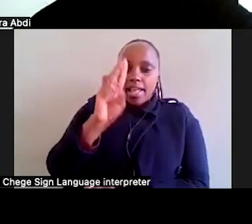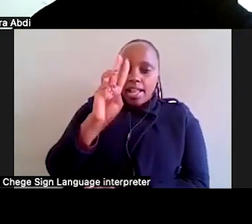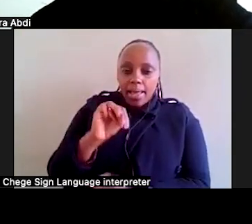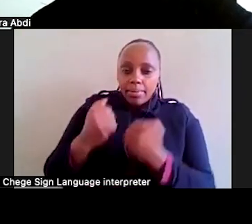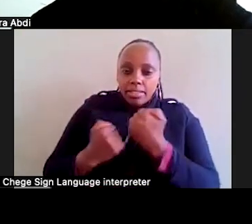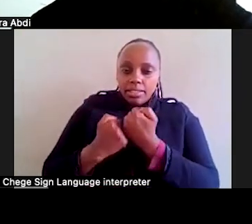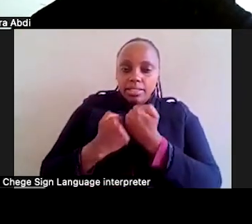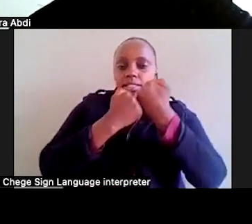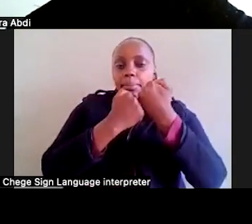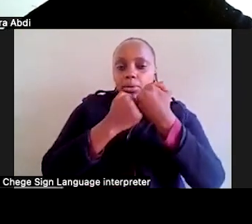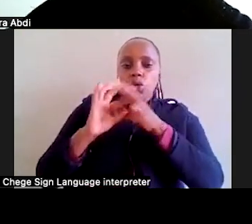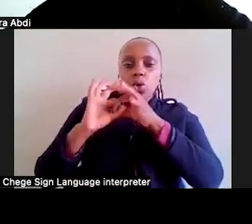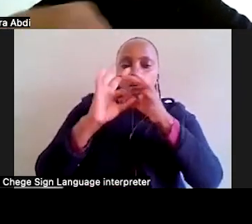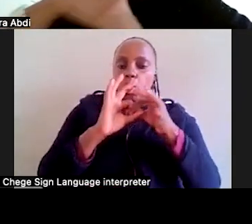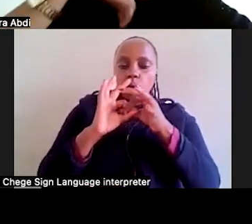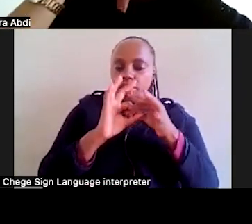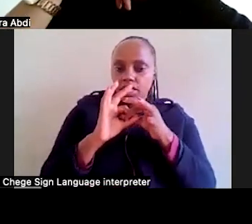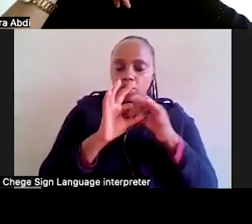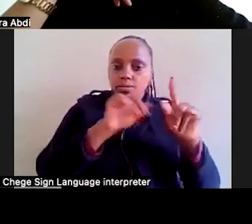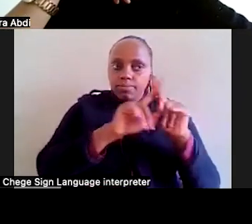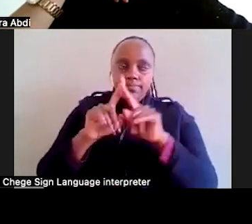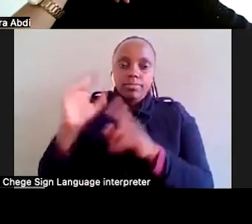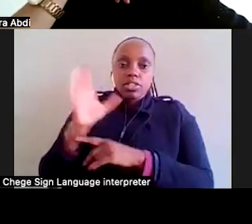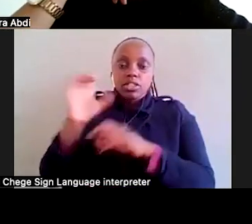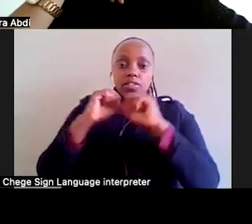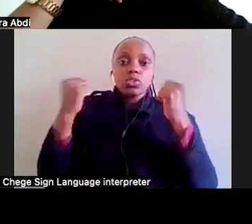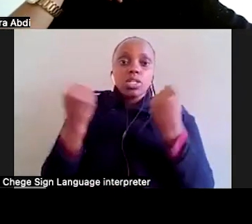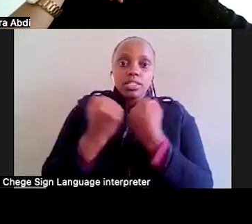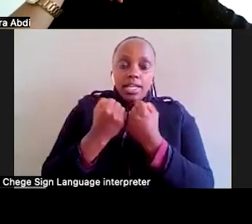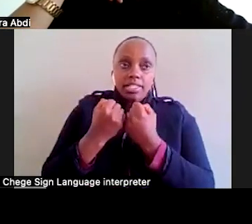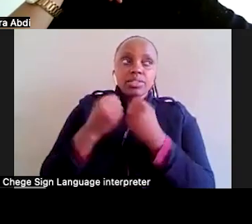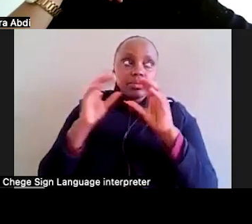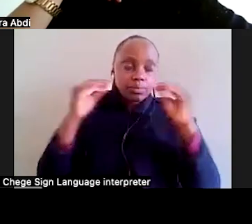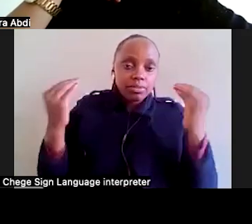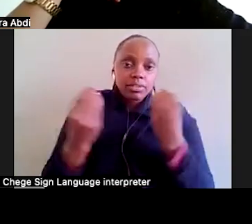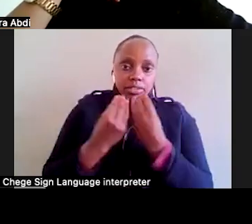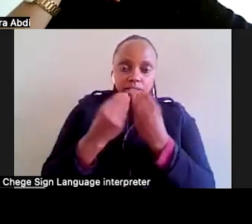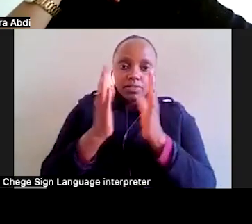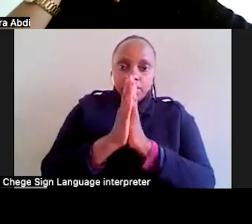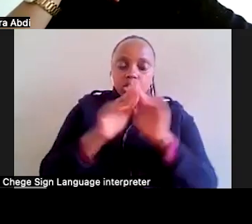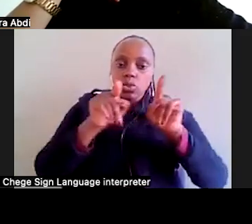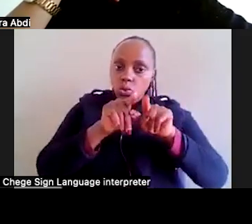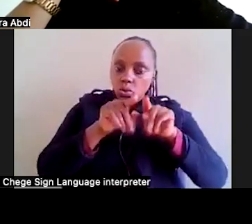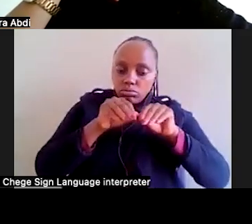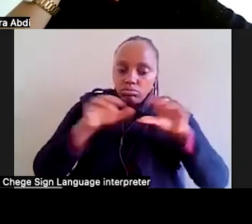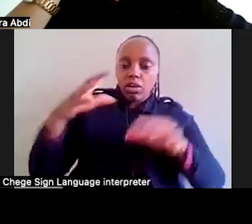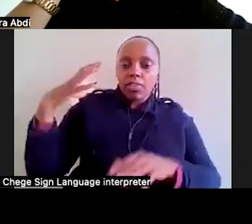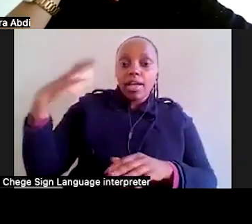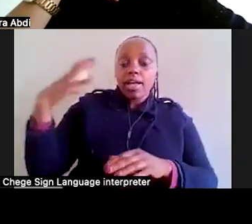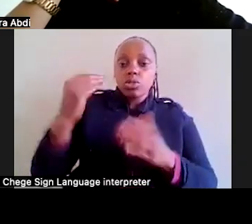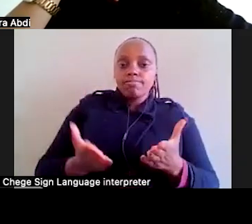supports coordination and collaboration of civil society organizations and grassroots champions to amplify